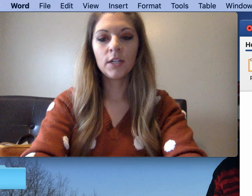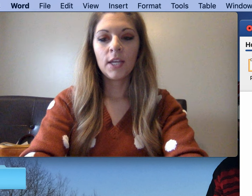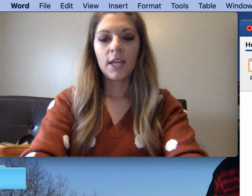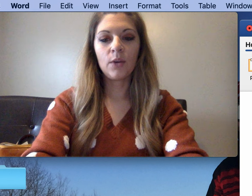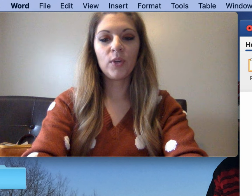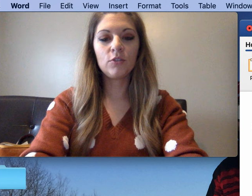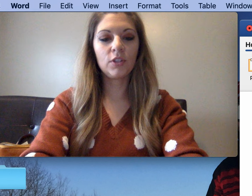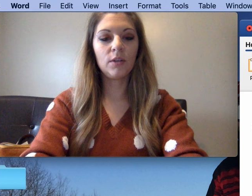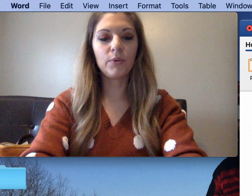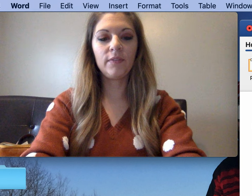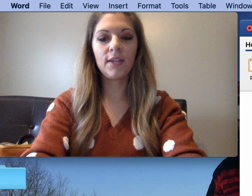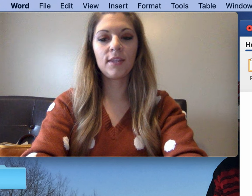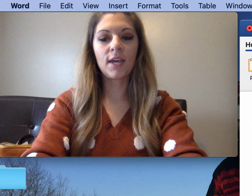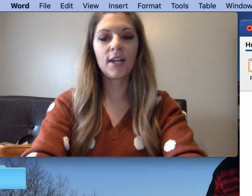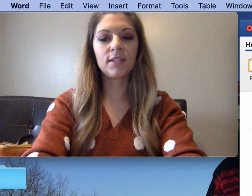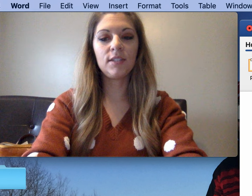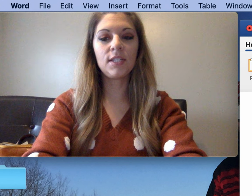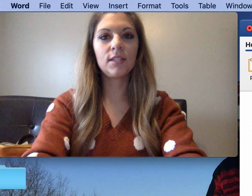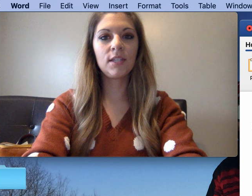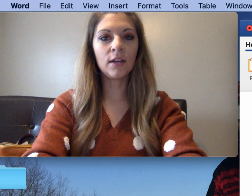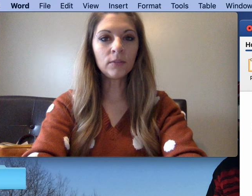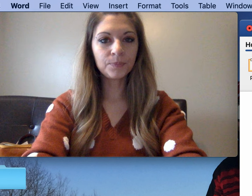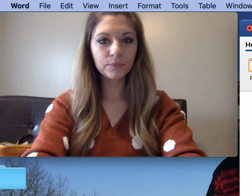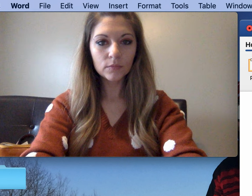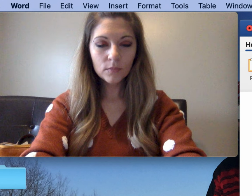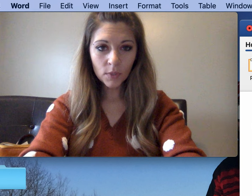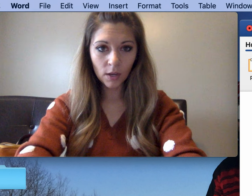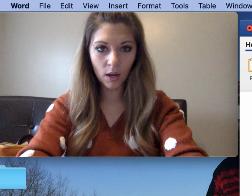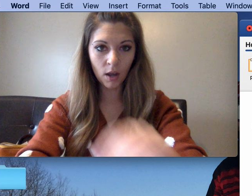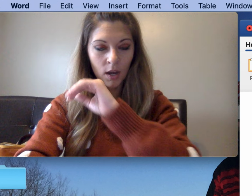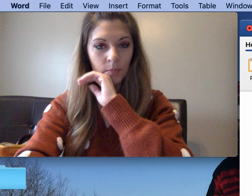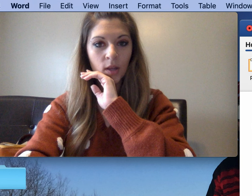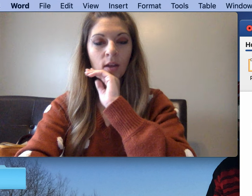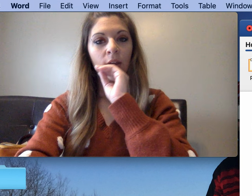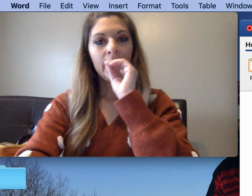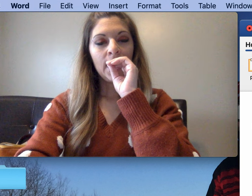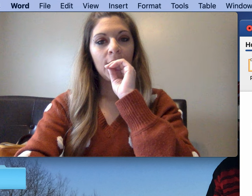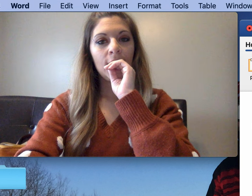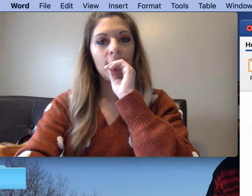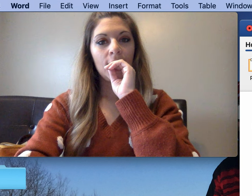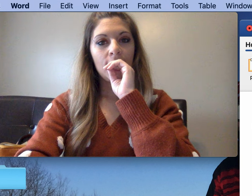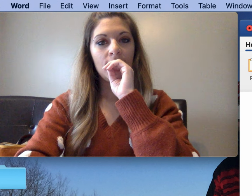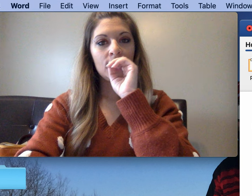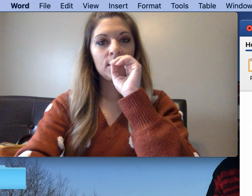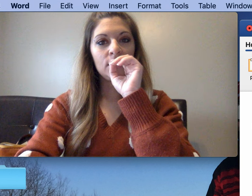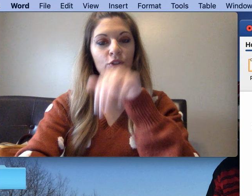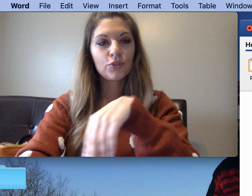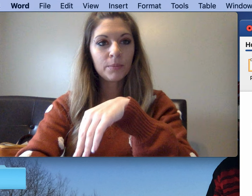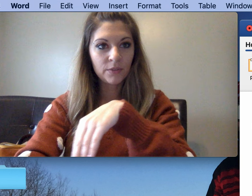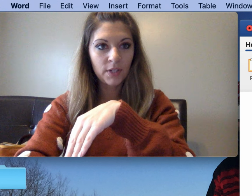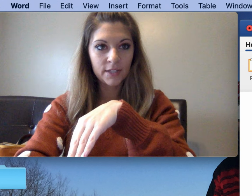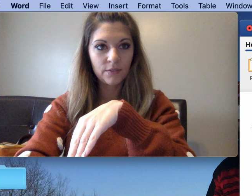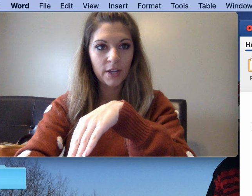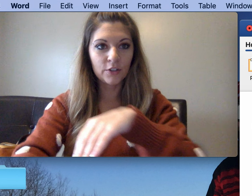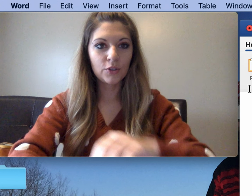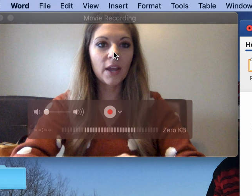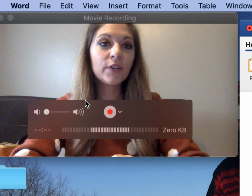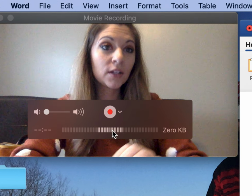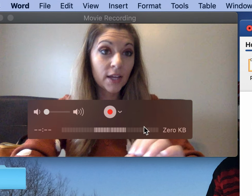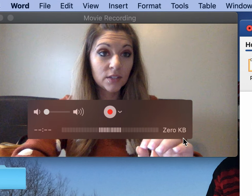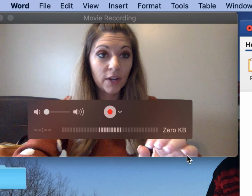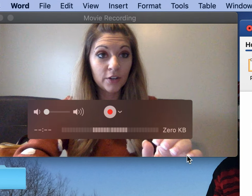classifier. And we usually abbreviate that as a DCL. And a descriptive classifier,